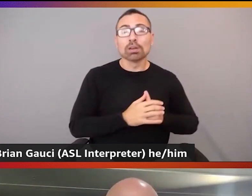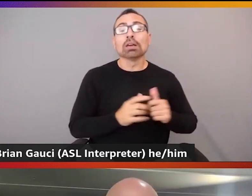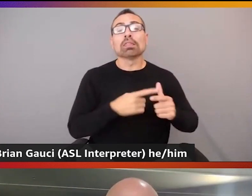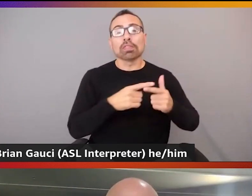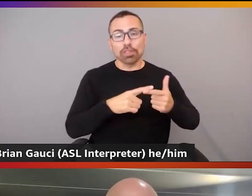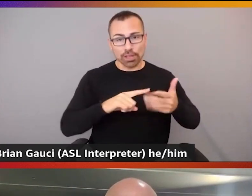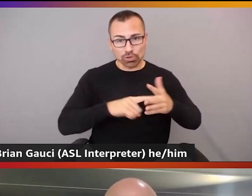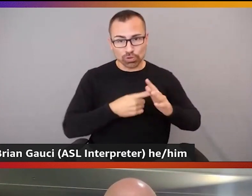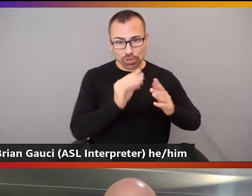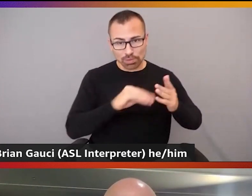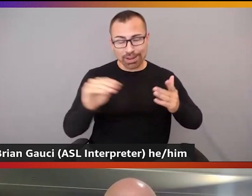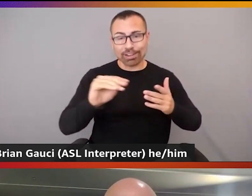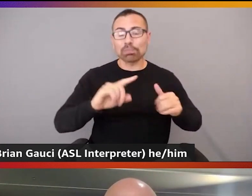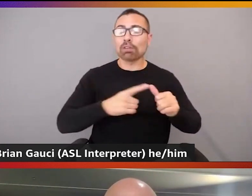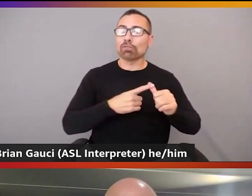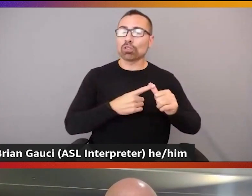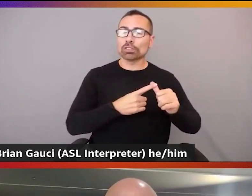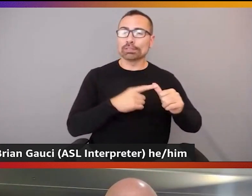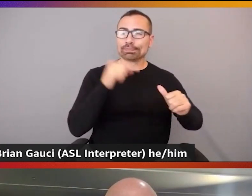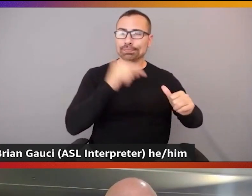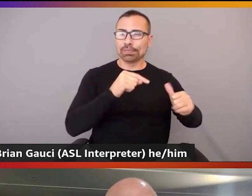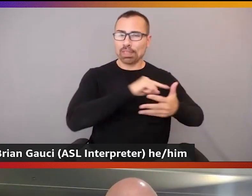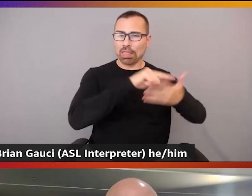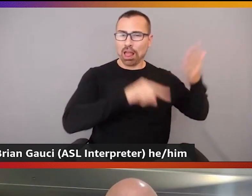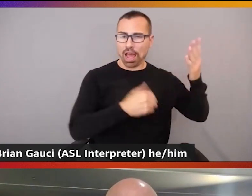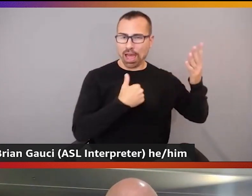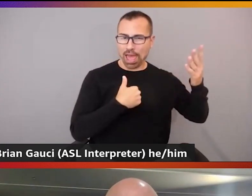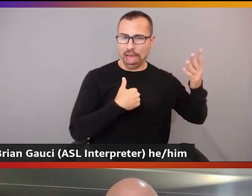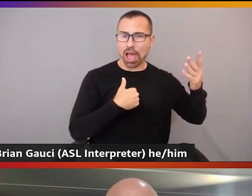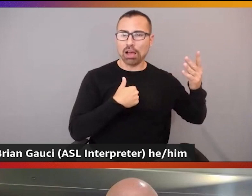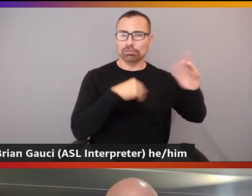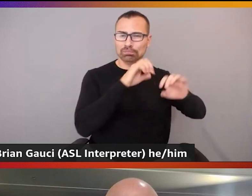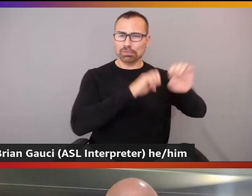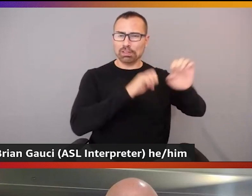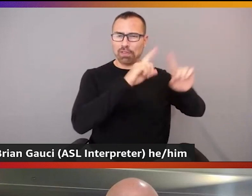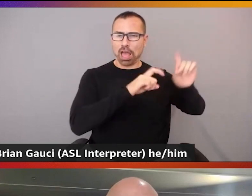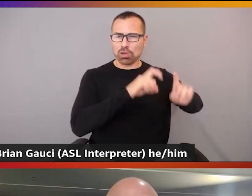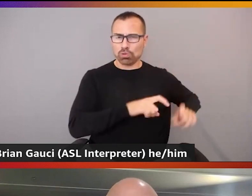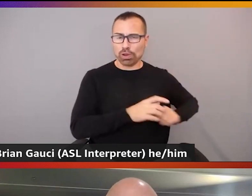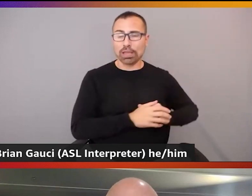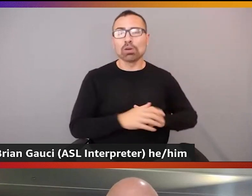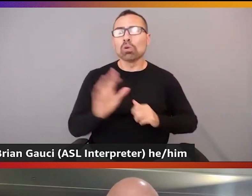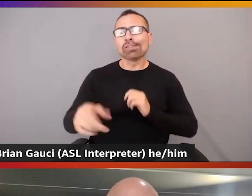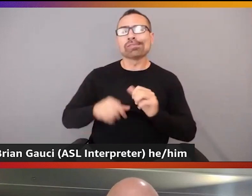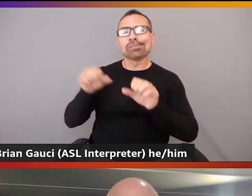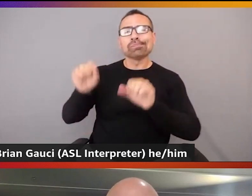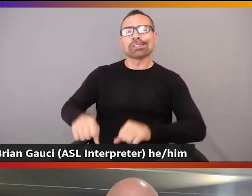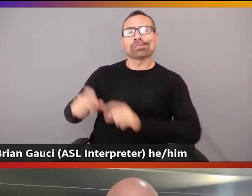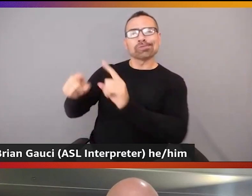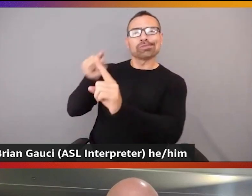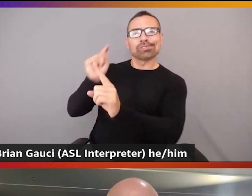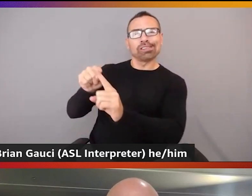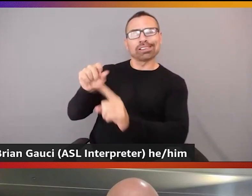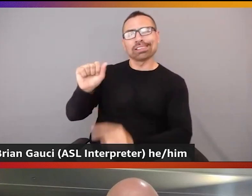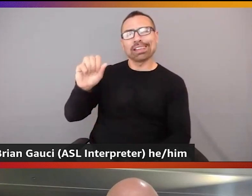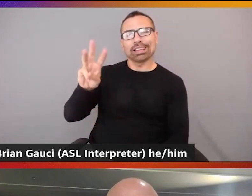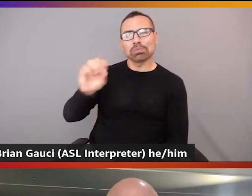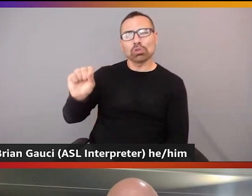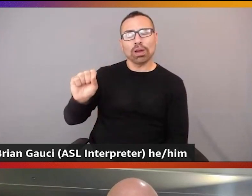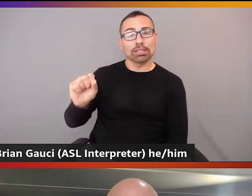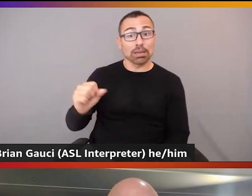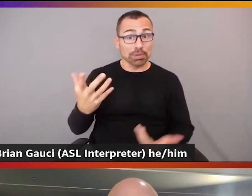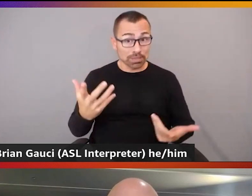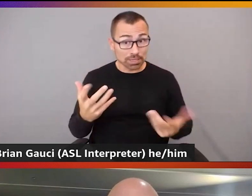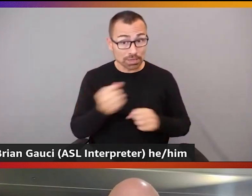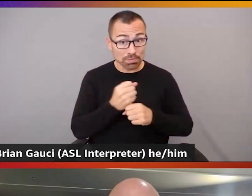do an evaluation of them. What are potential targets in AWS? Does it make sense to move it and keep it as it was?